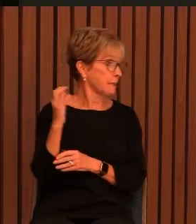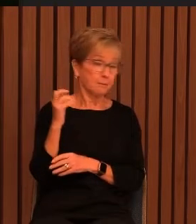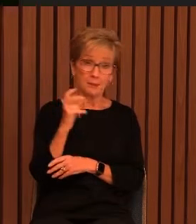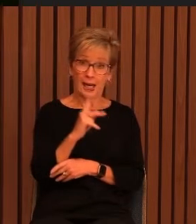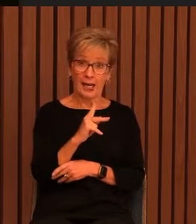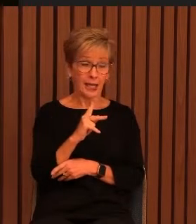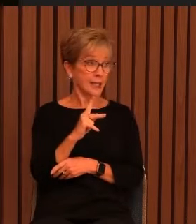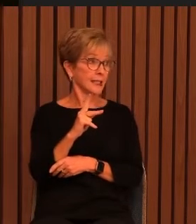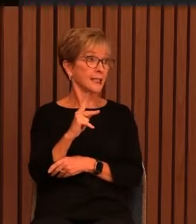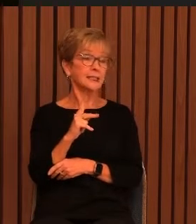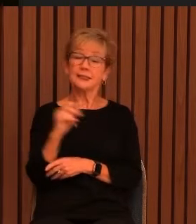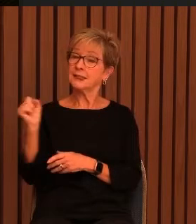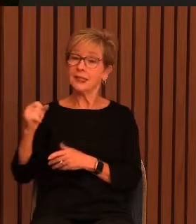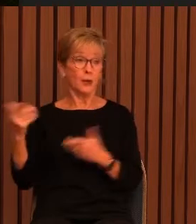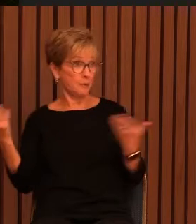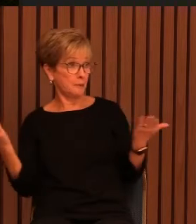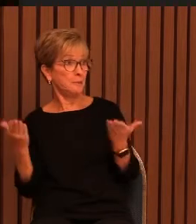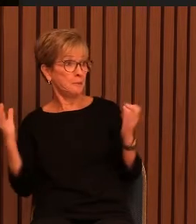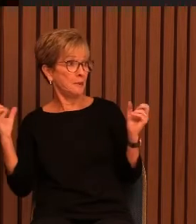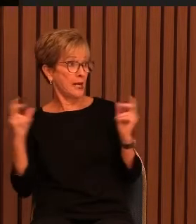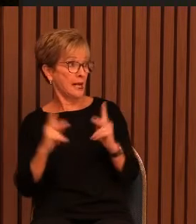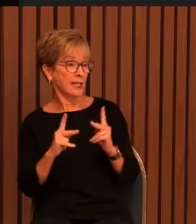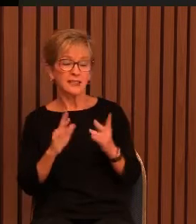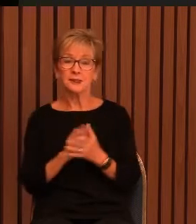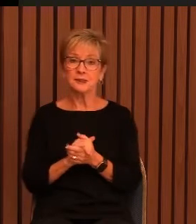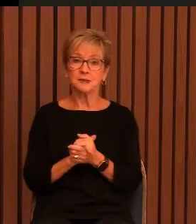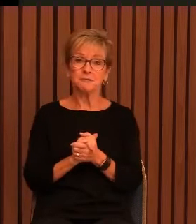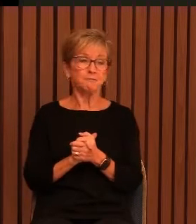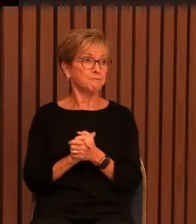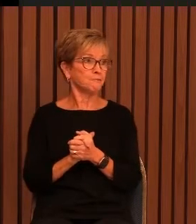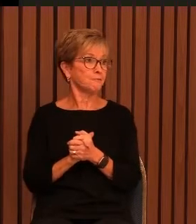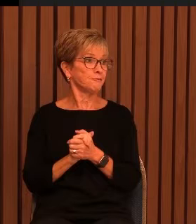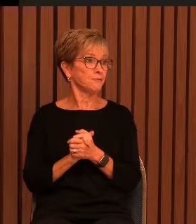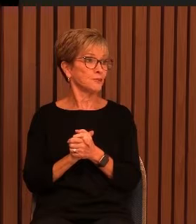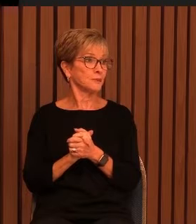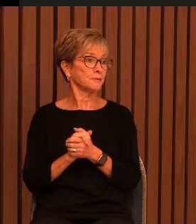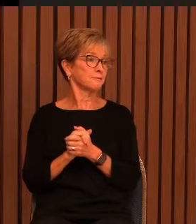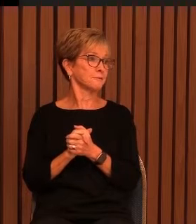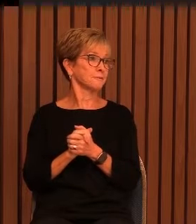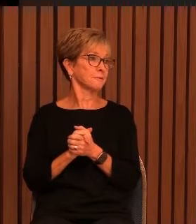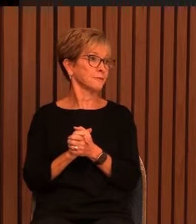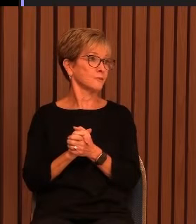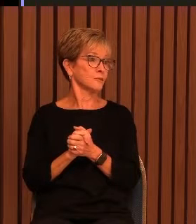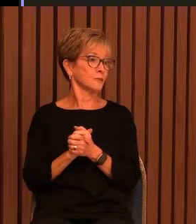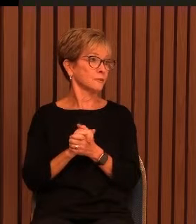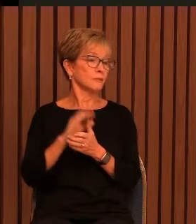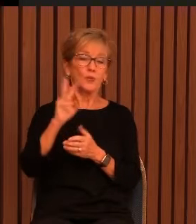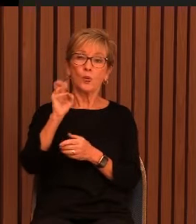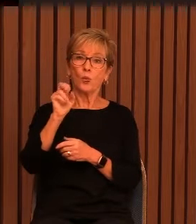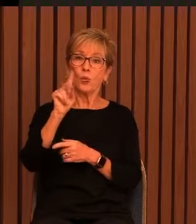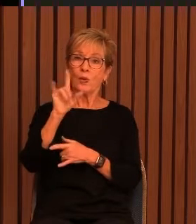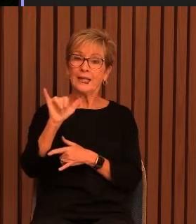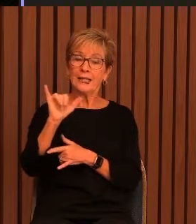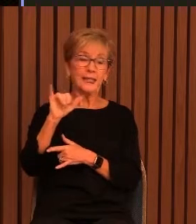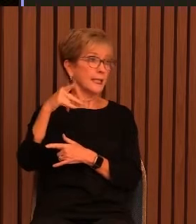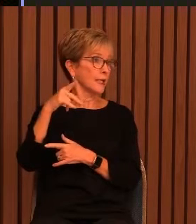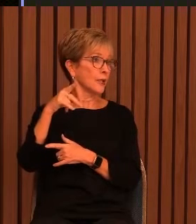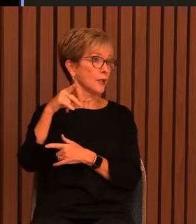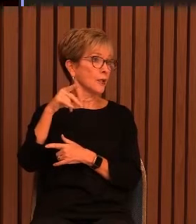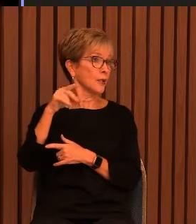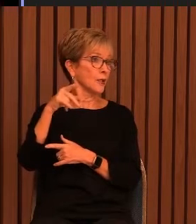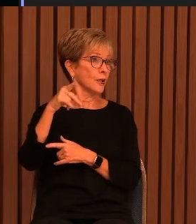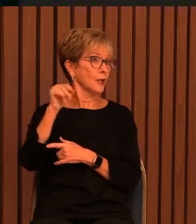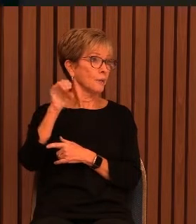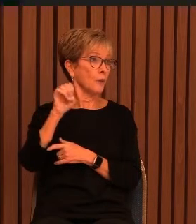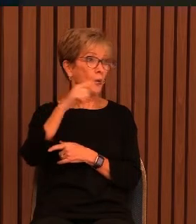Batt. Claire Batt here. Patrice McCrary. Patrice McCrary, I'm here. Randy Poe. Randy Poe, I'm